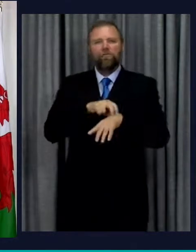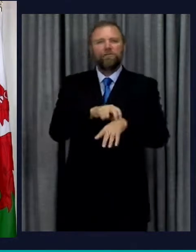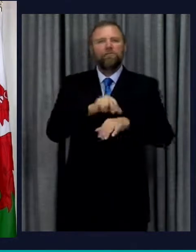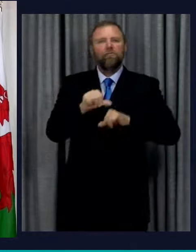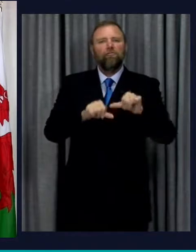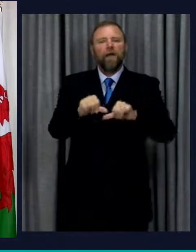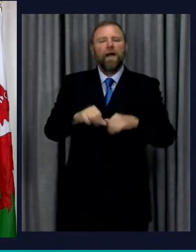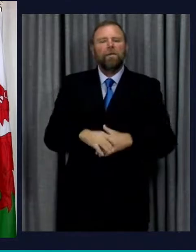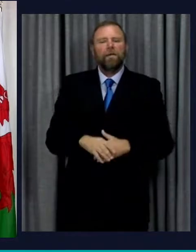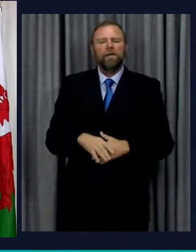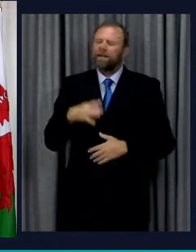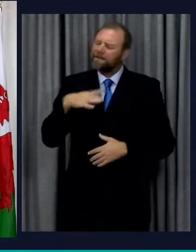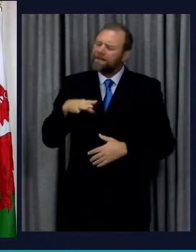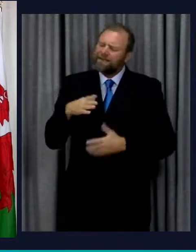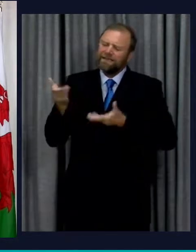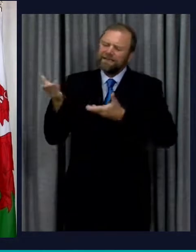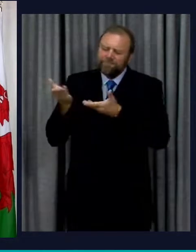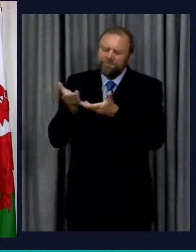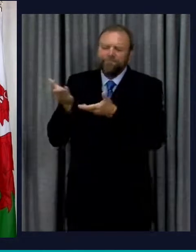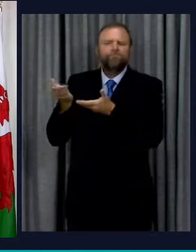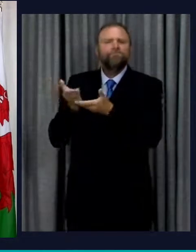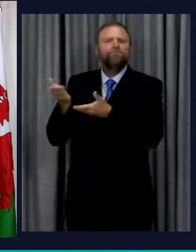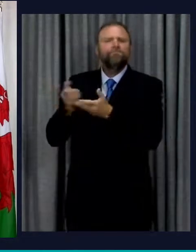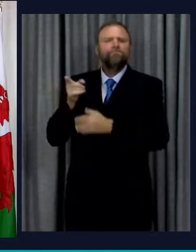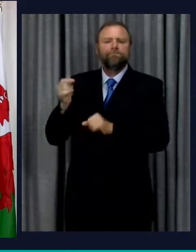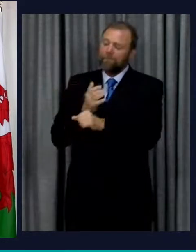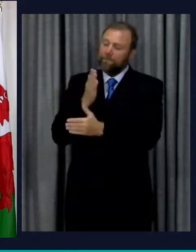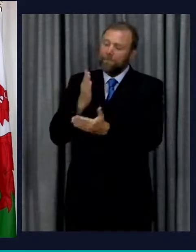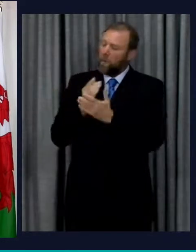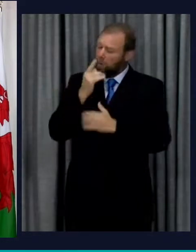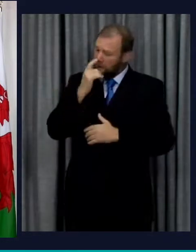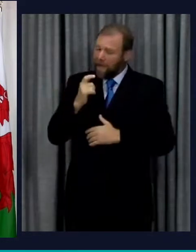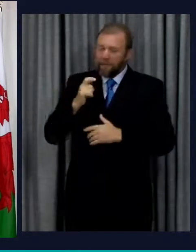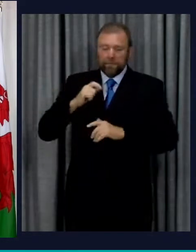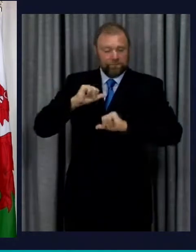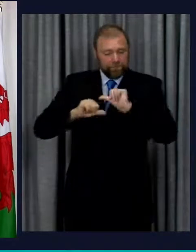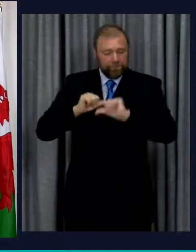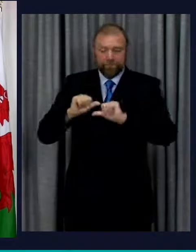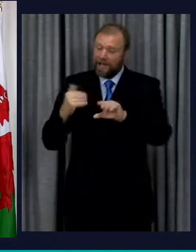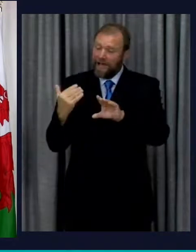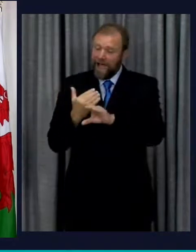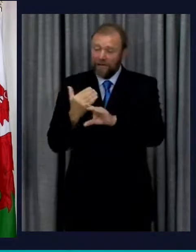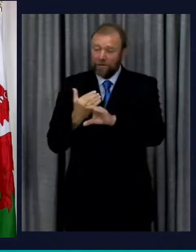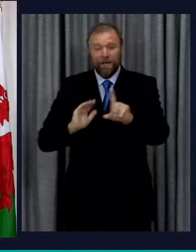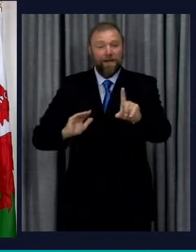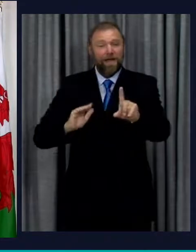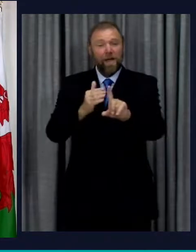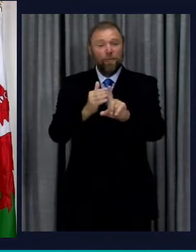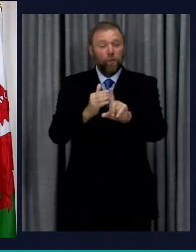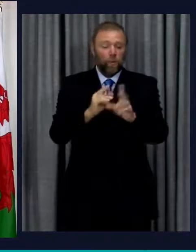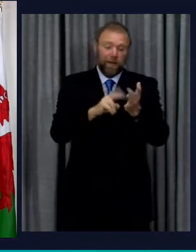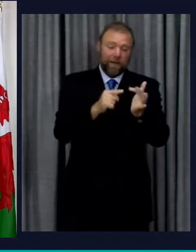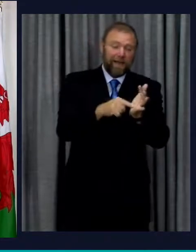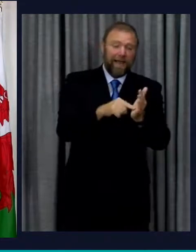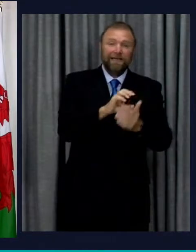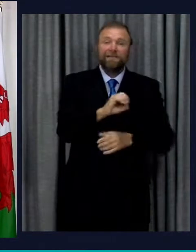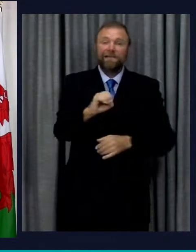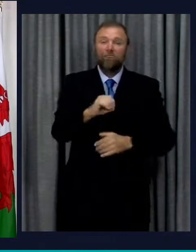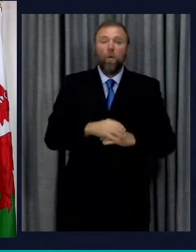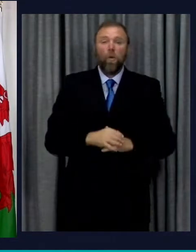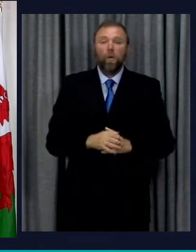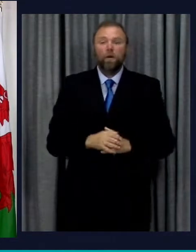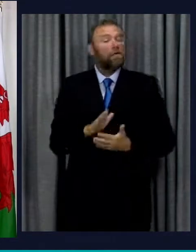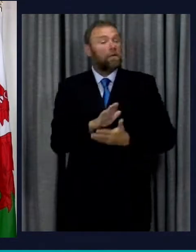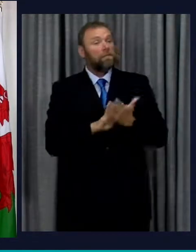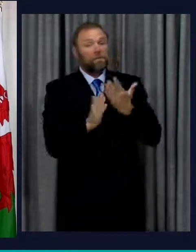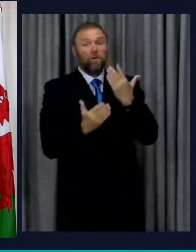between all of us for us to take the action on the transition to net zero we all want to see. And that would also mean we could take advantage of the new supply